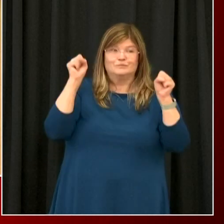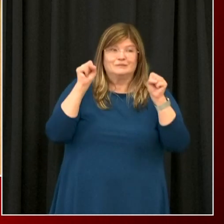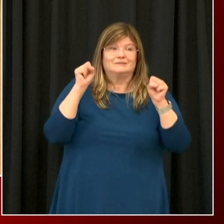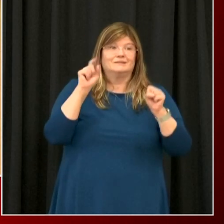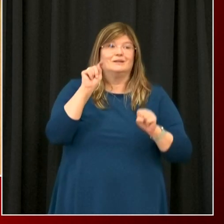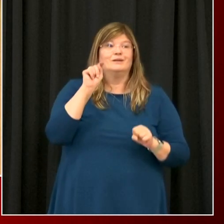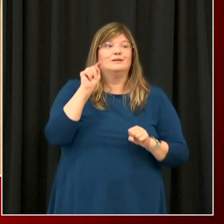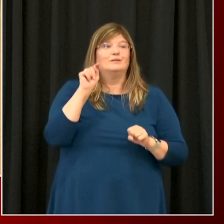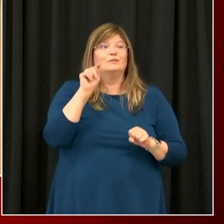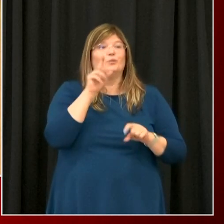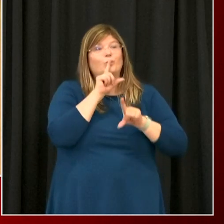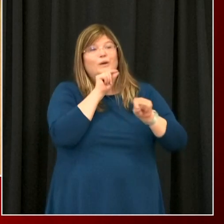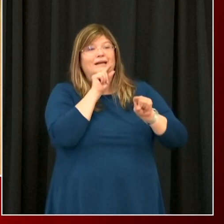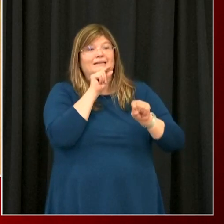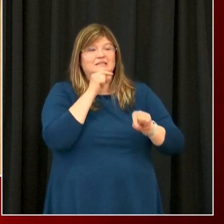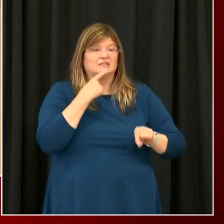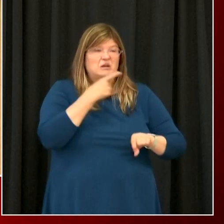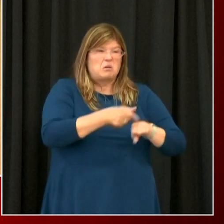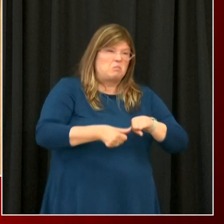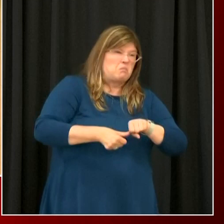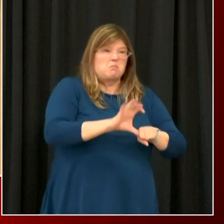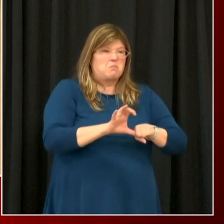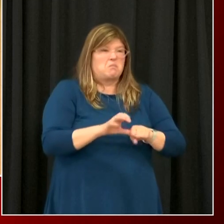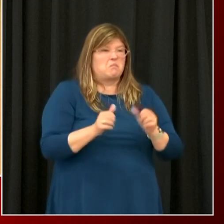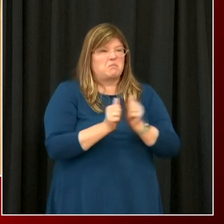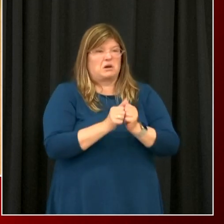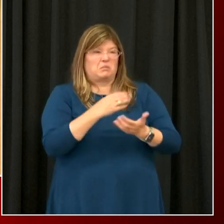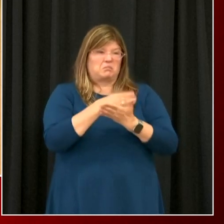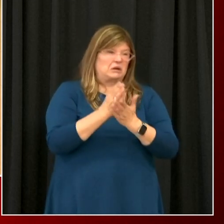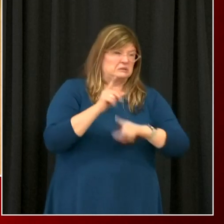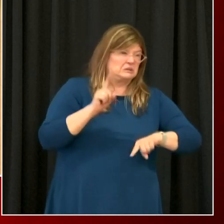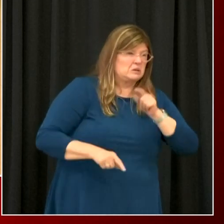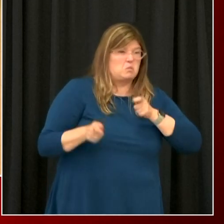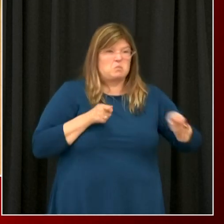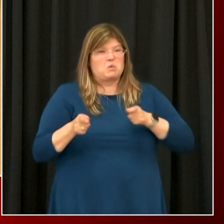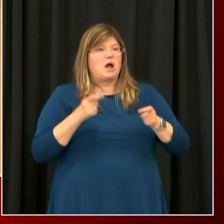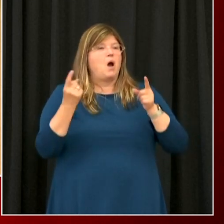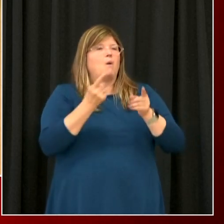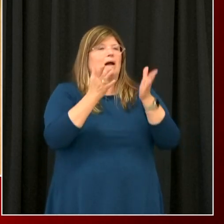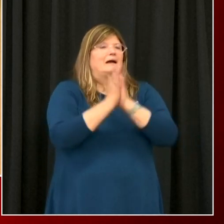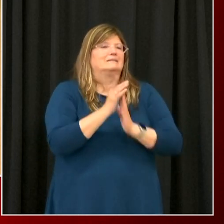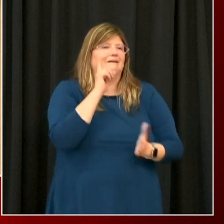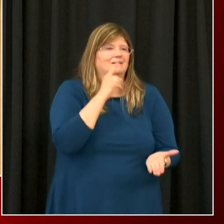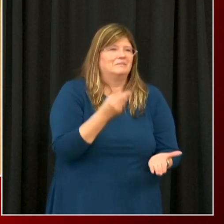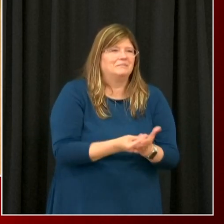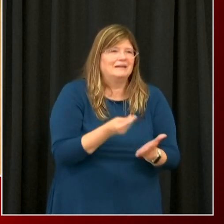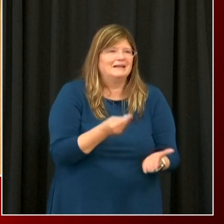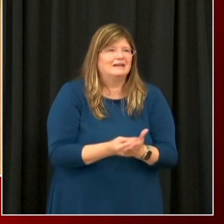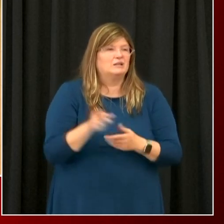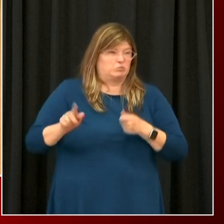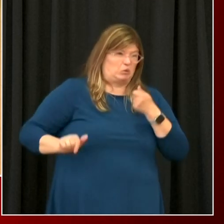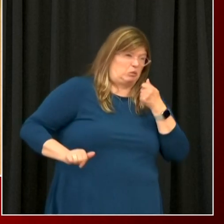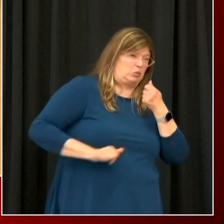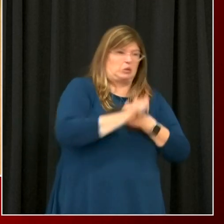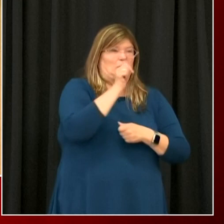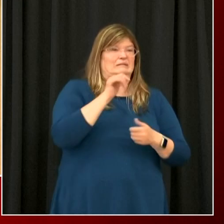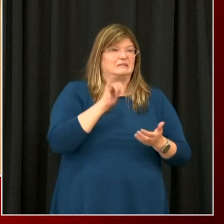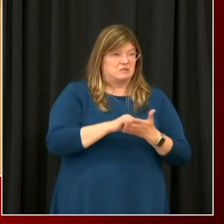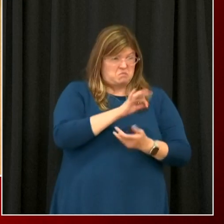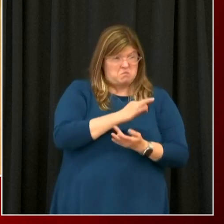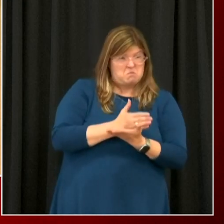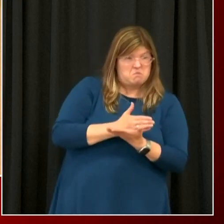control, constantly asking for handouts, and he threatens that if you kick these men and women out, he's speaking